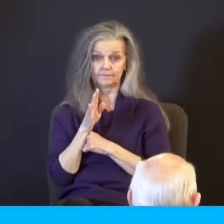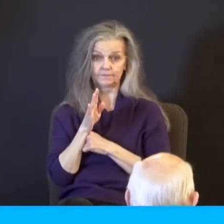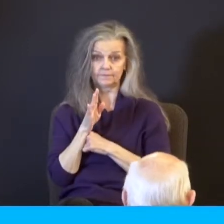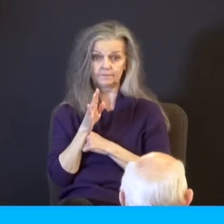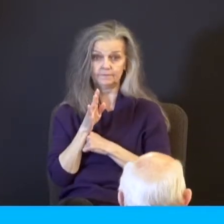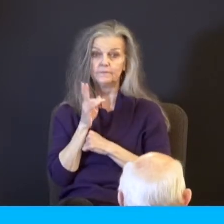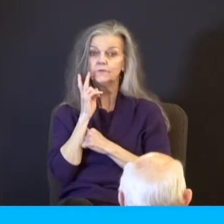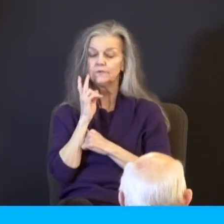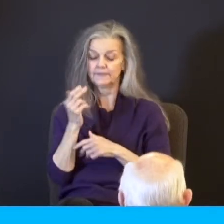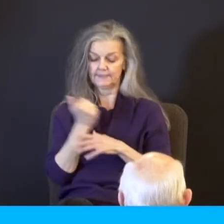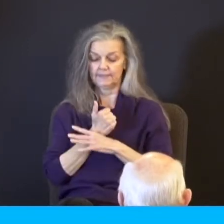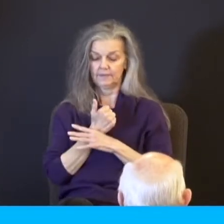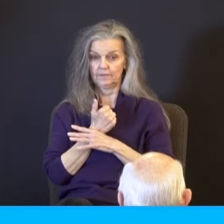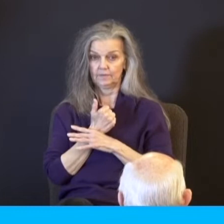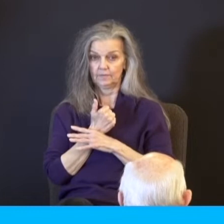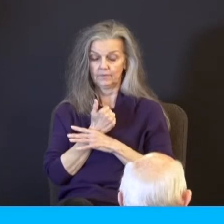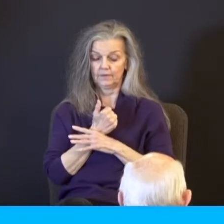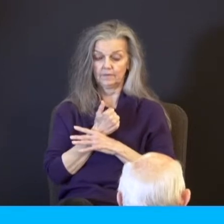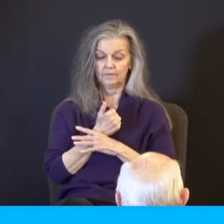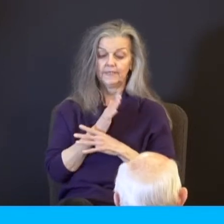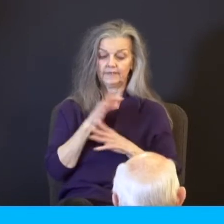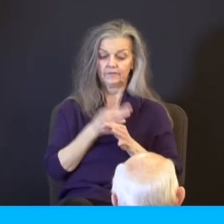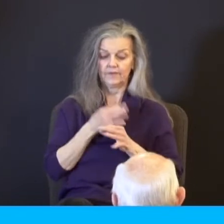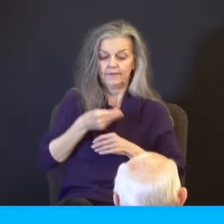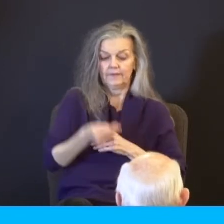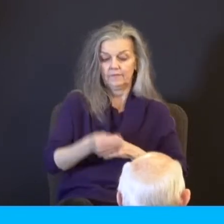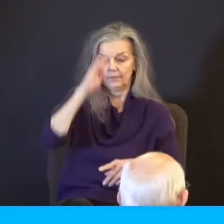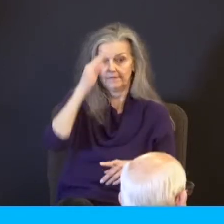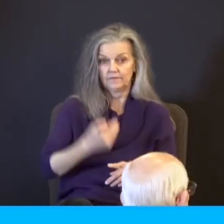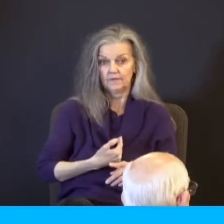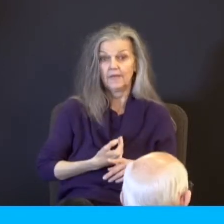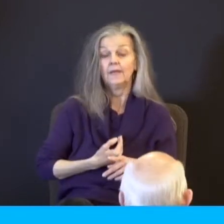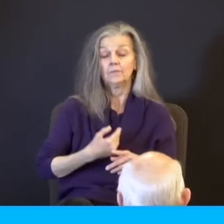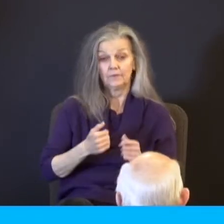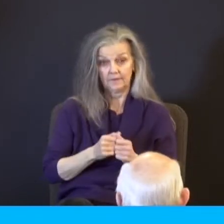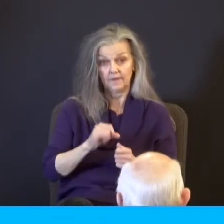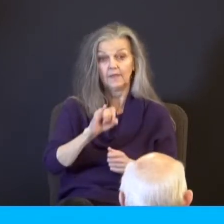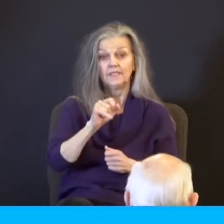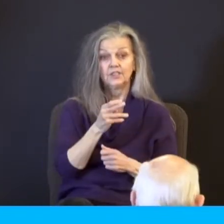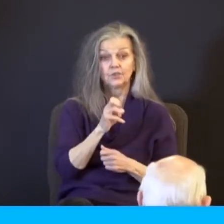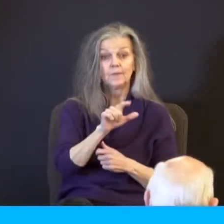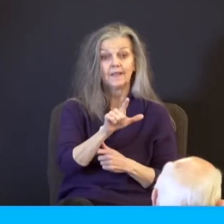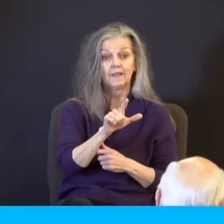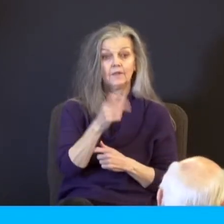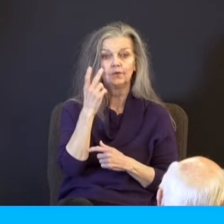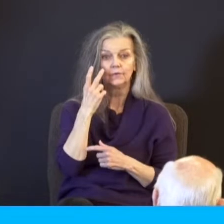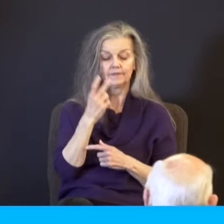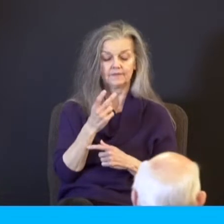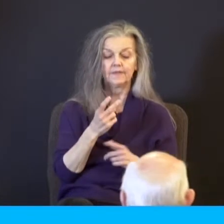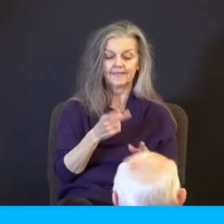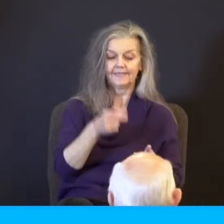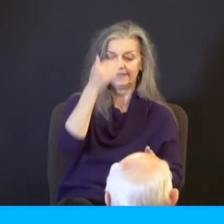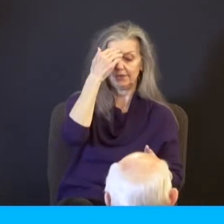You can see Abraham giving that faith to his son. And even, quite frankly, with Ishmael, you could see that there was a knowledge of the true and